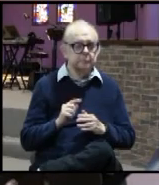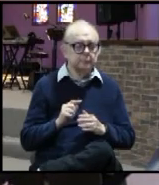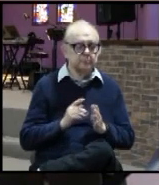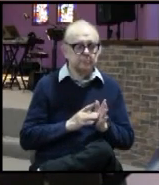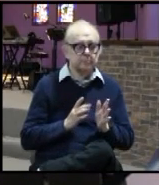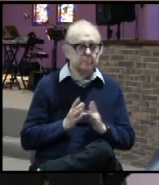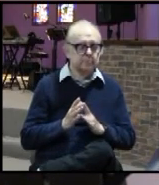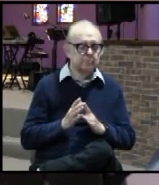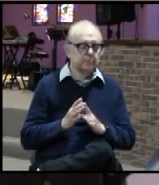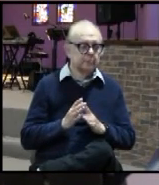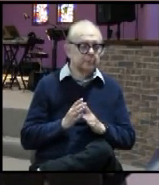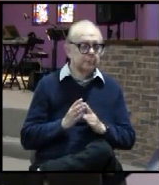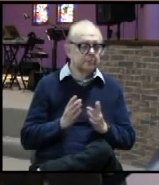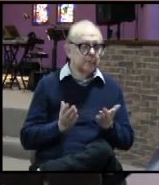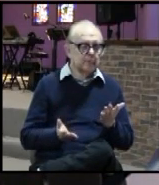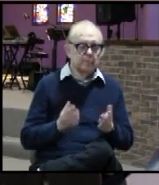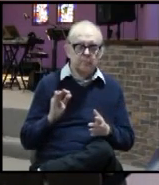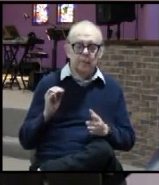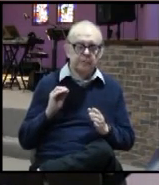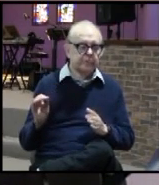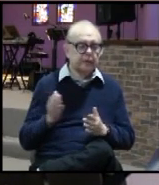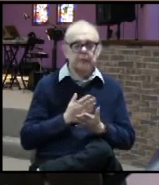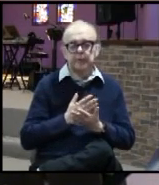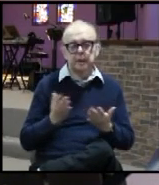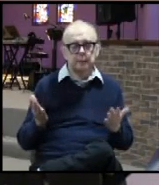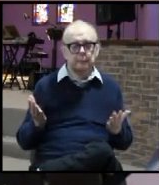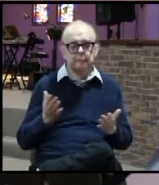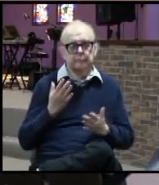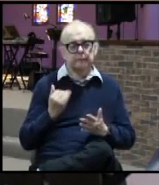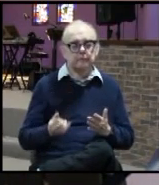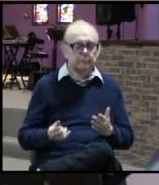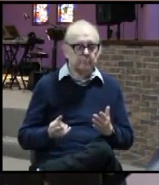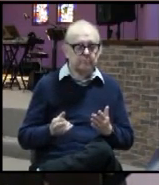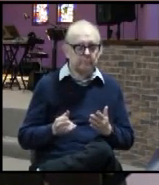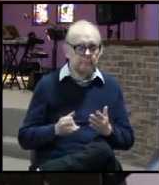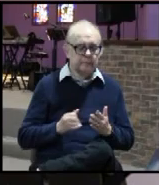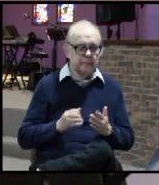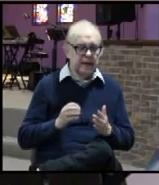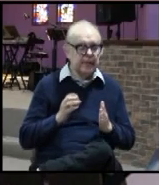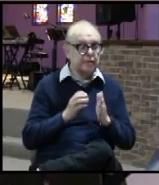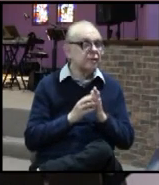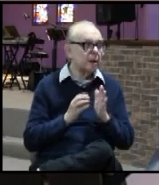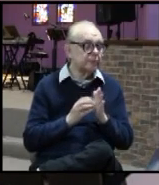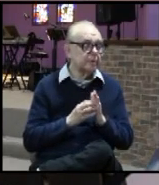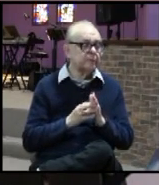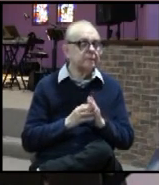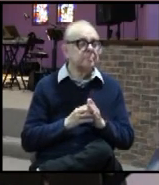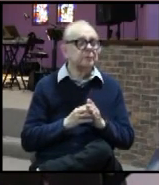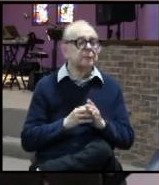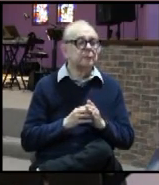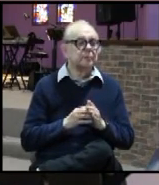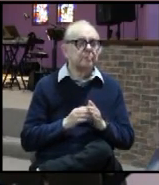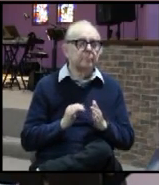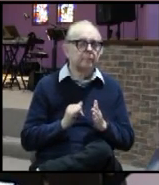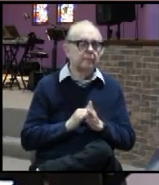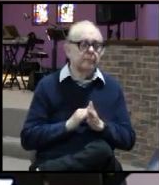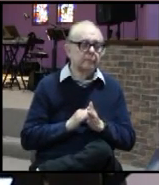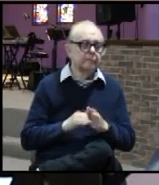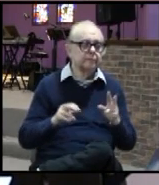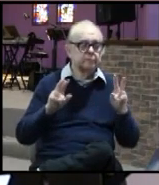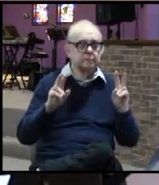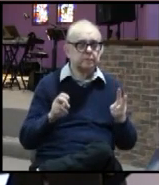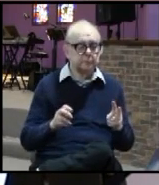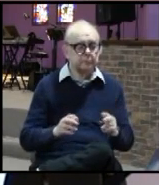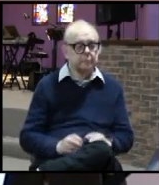Jesus was probably taught the same little thing because in Psalms chapter 31, this was a phrase,